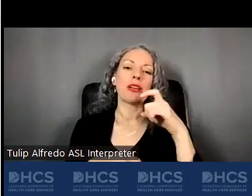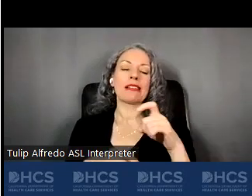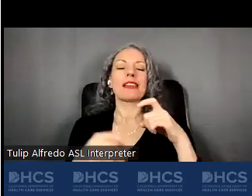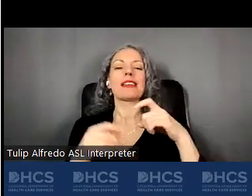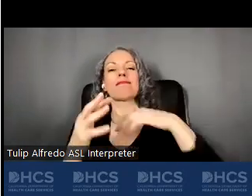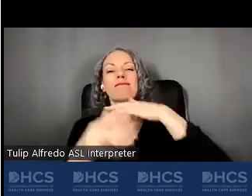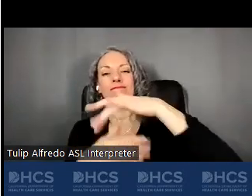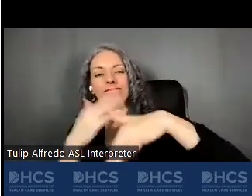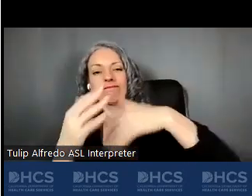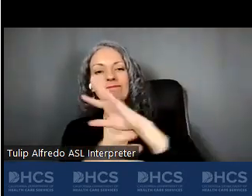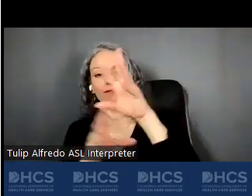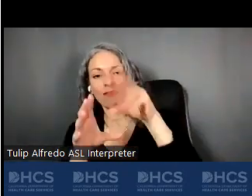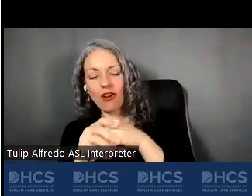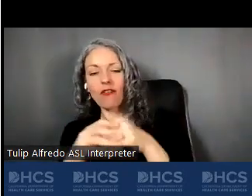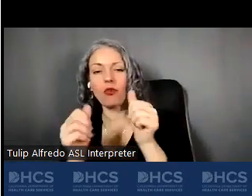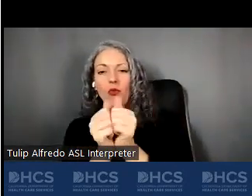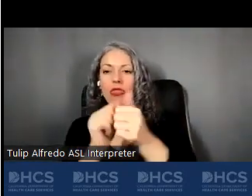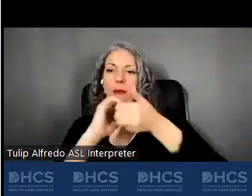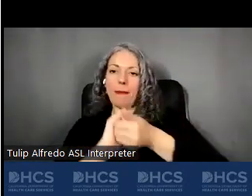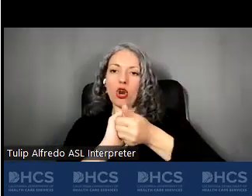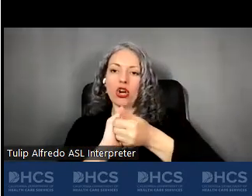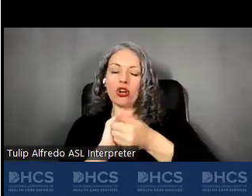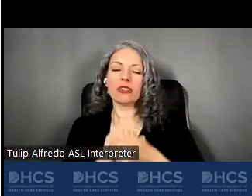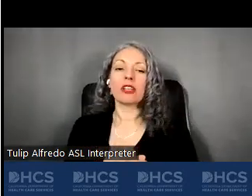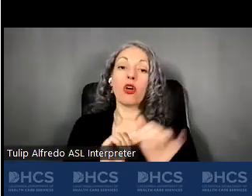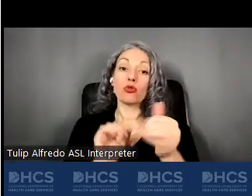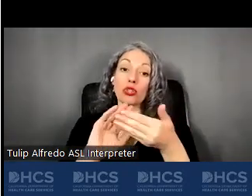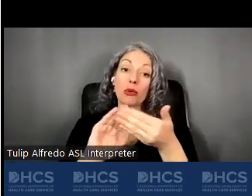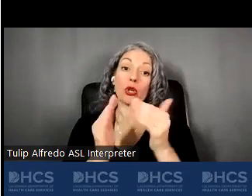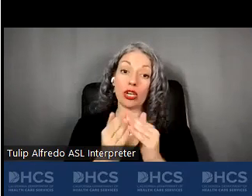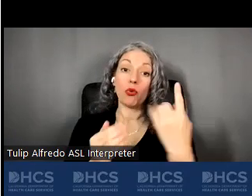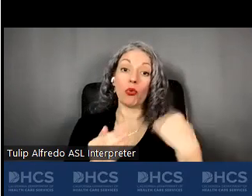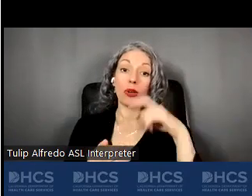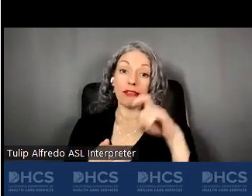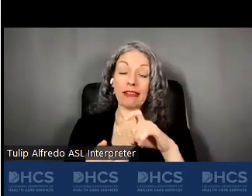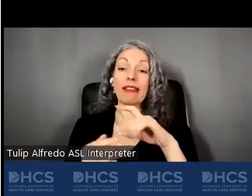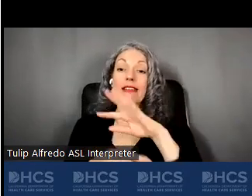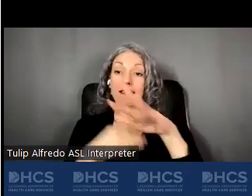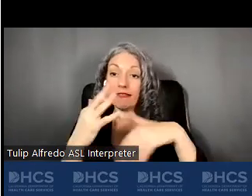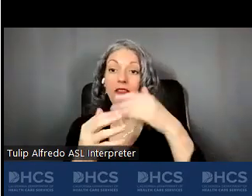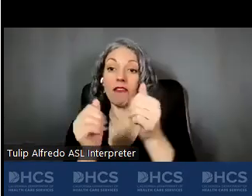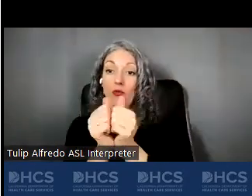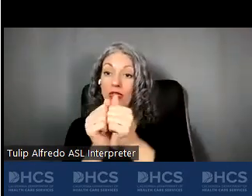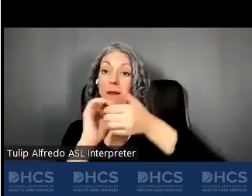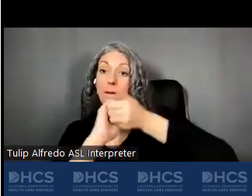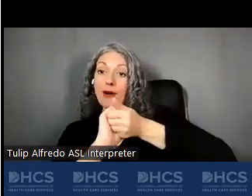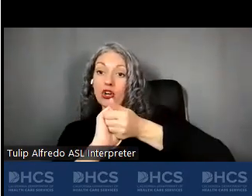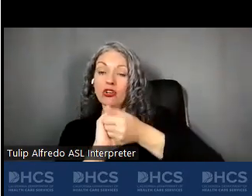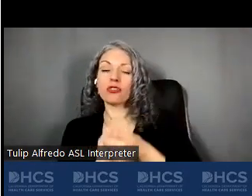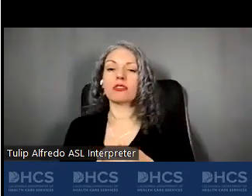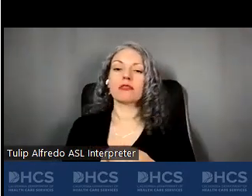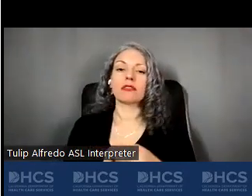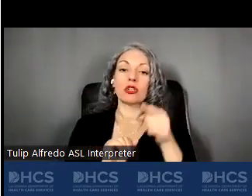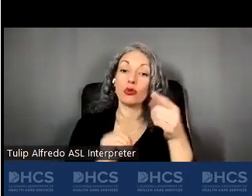partners who serve our Medi-Cal members in the community, really need engagement of our partners. And for those of you who are